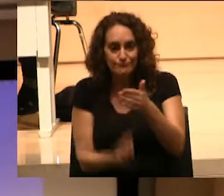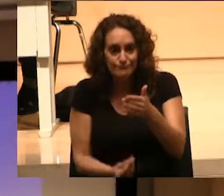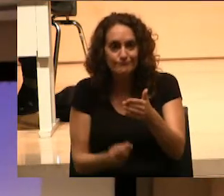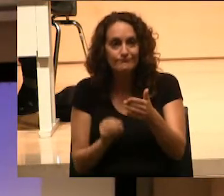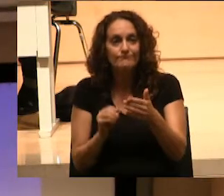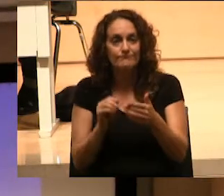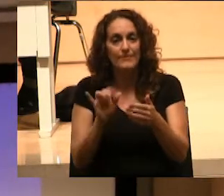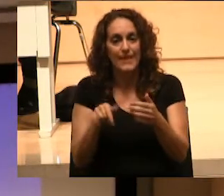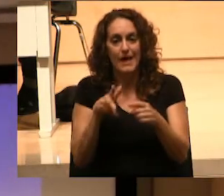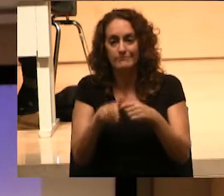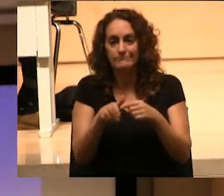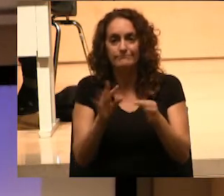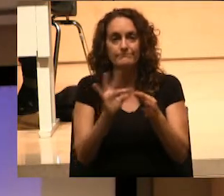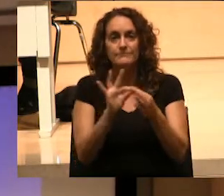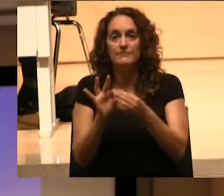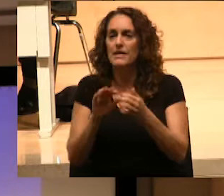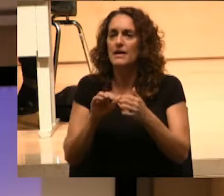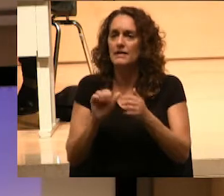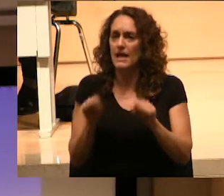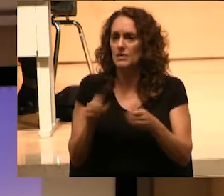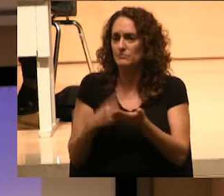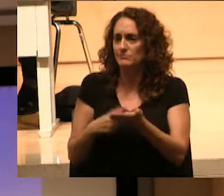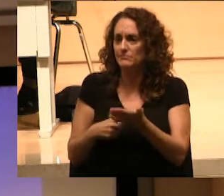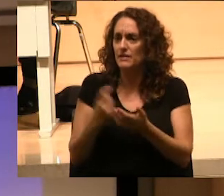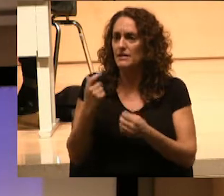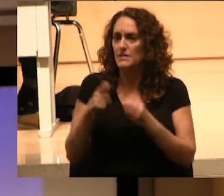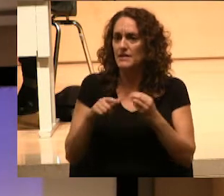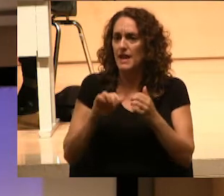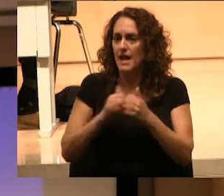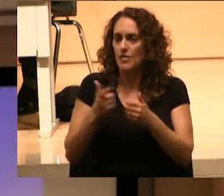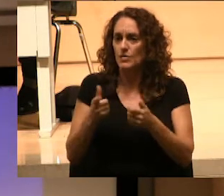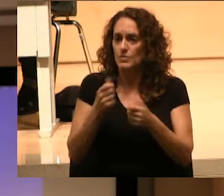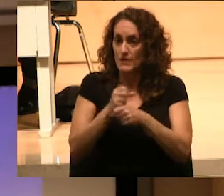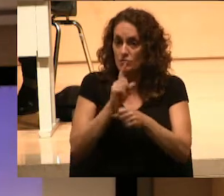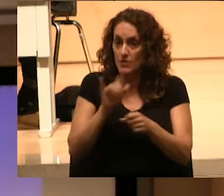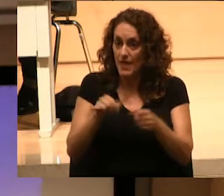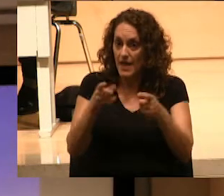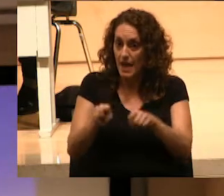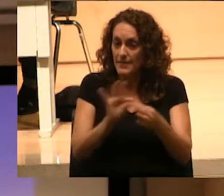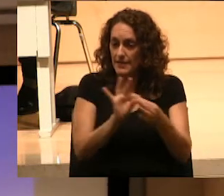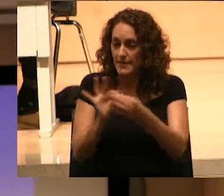about making sure that that occurs when people are asking for that accommodation?